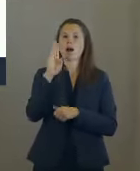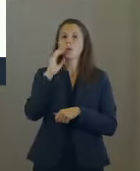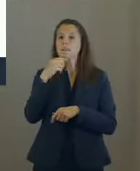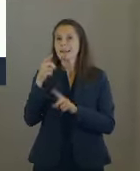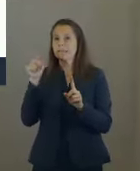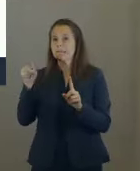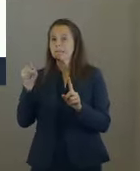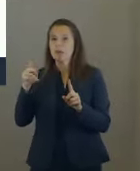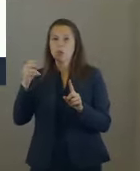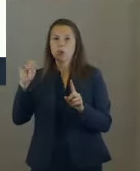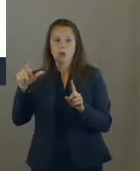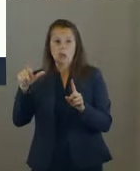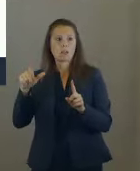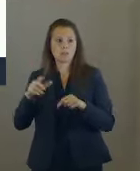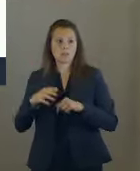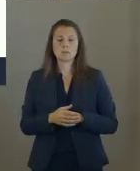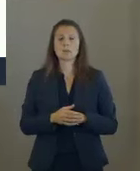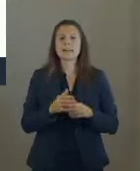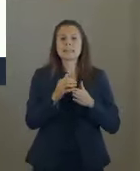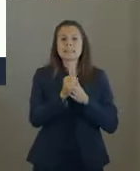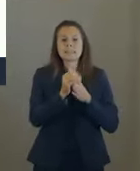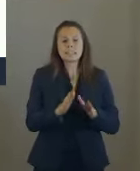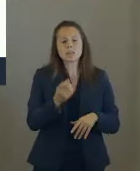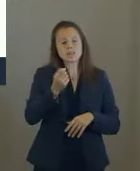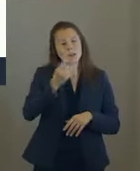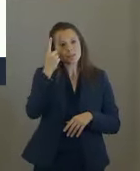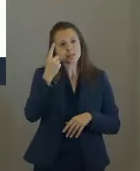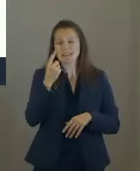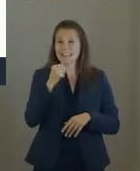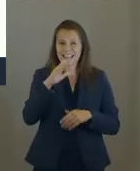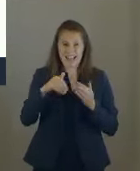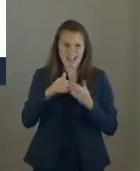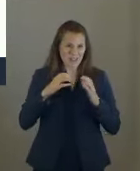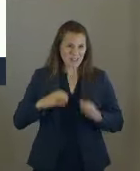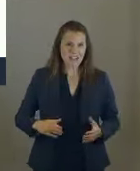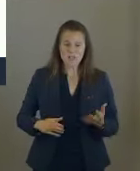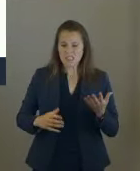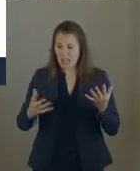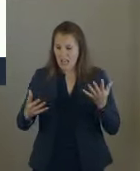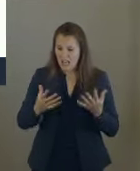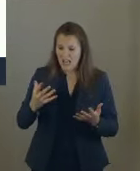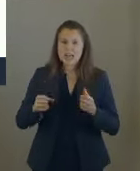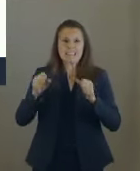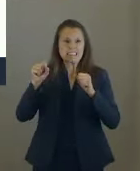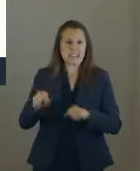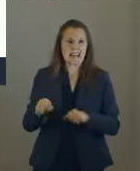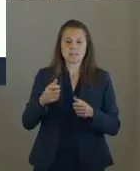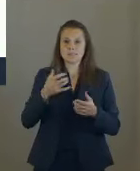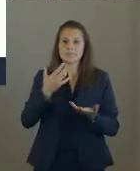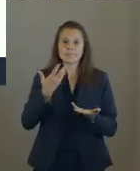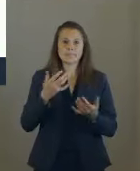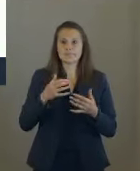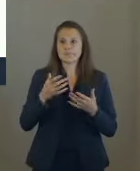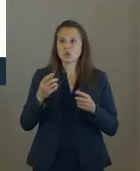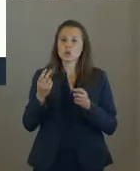portal. Executive leadership understands that not all of our customers have the willingness or ability to engage the department